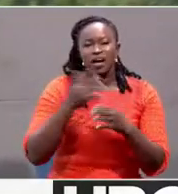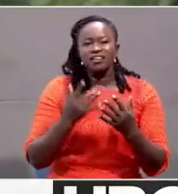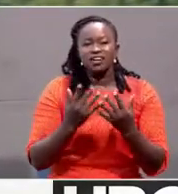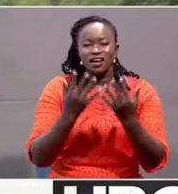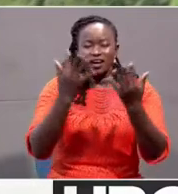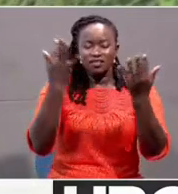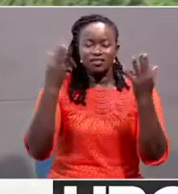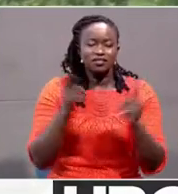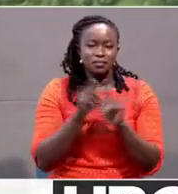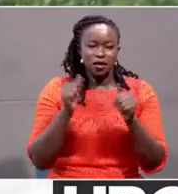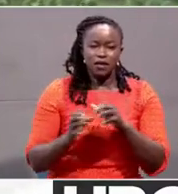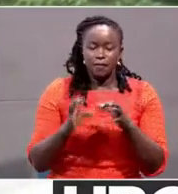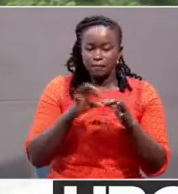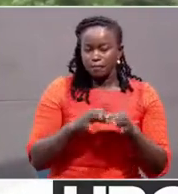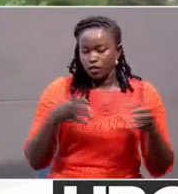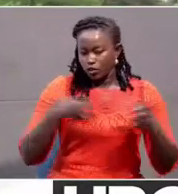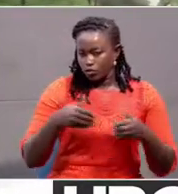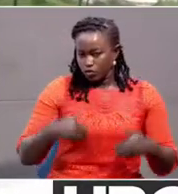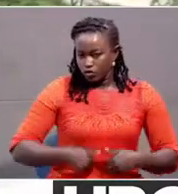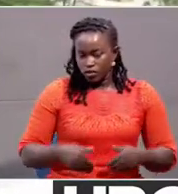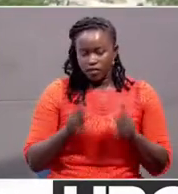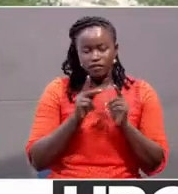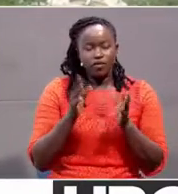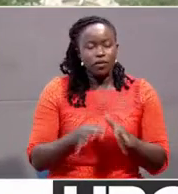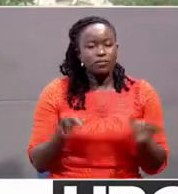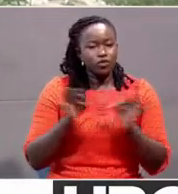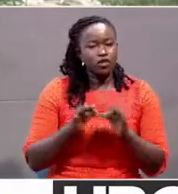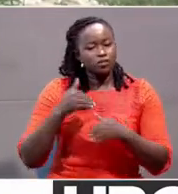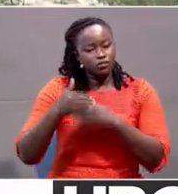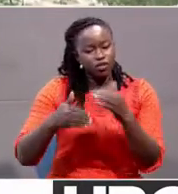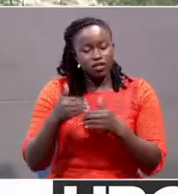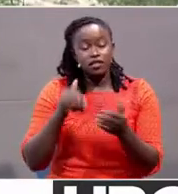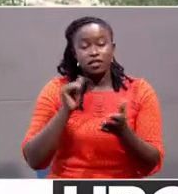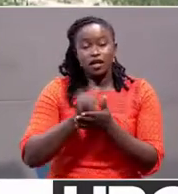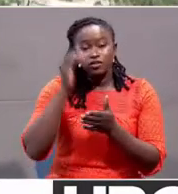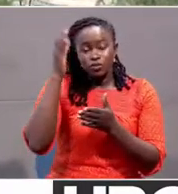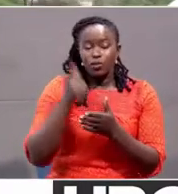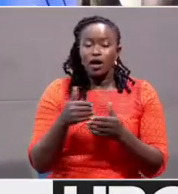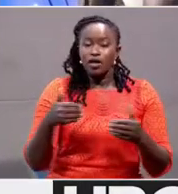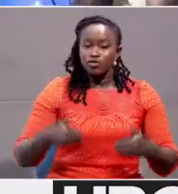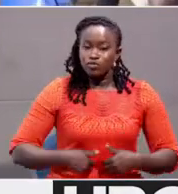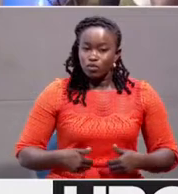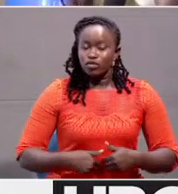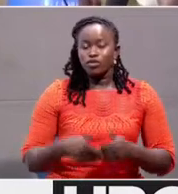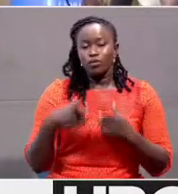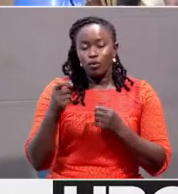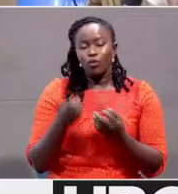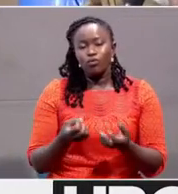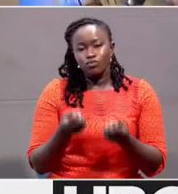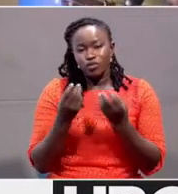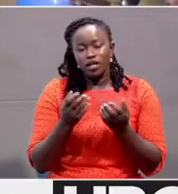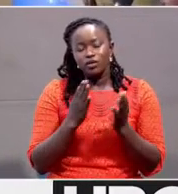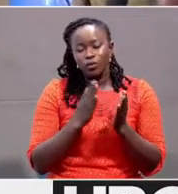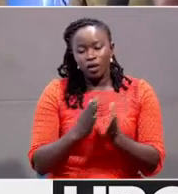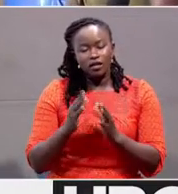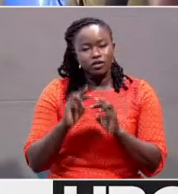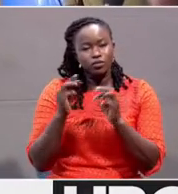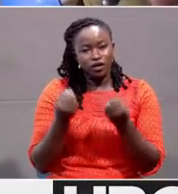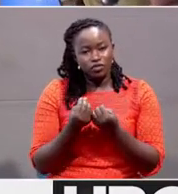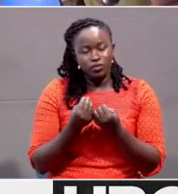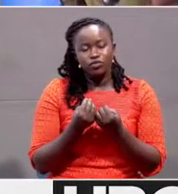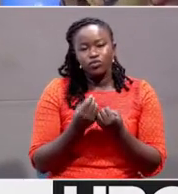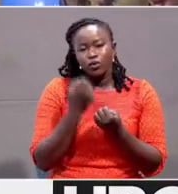adaptation. The youth play a big part in this process and is the reason Youth Go Green organized a workshop to assess Uganda youth contributions